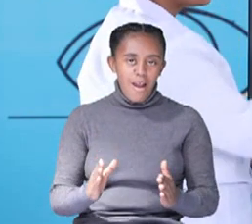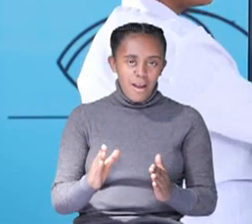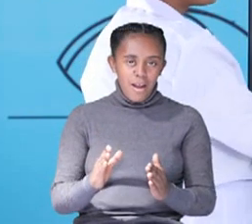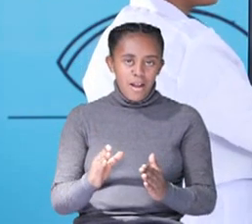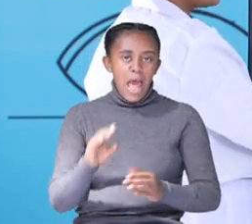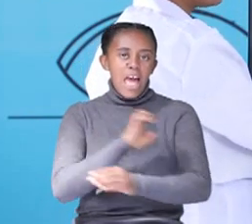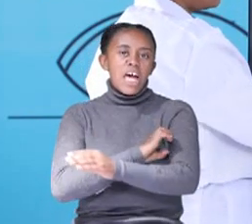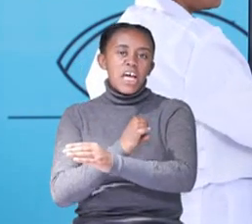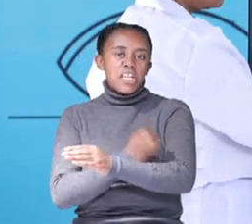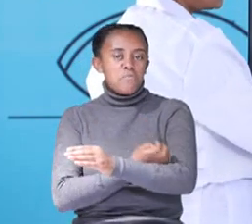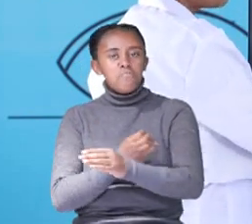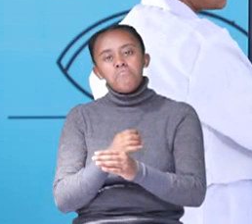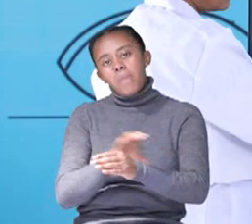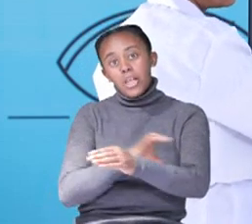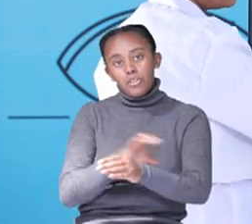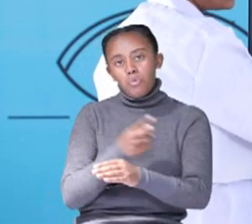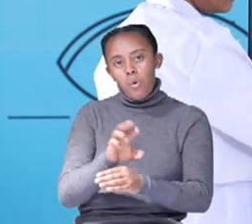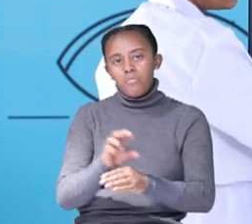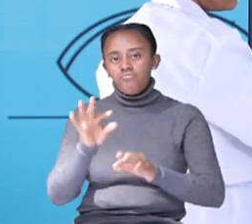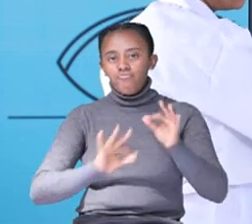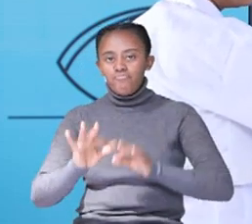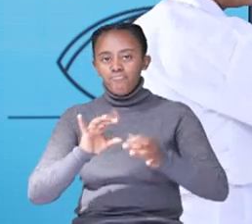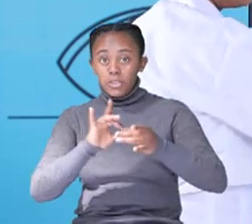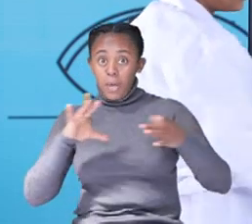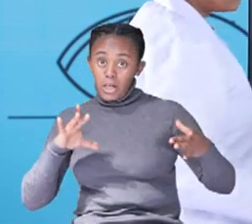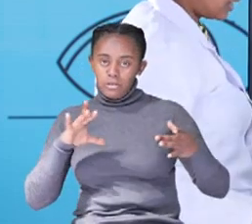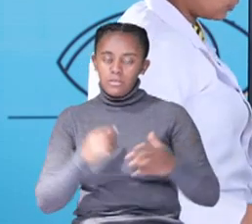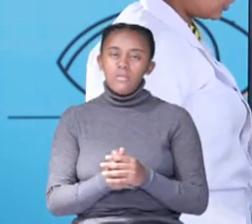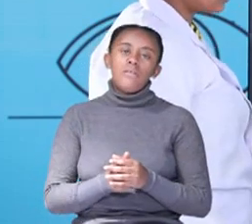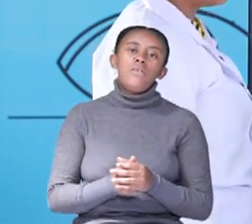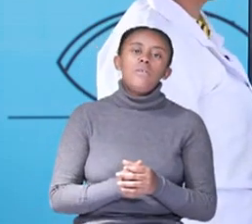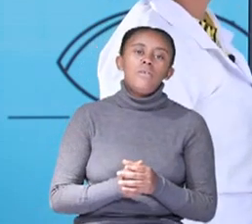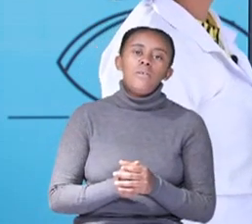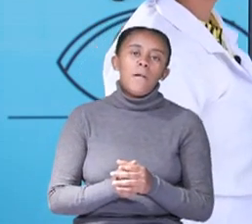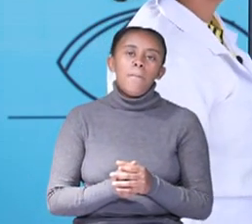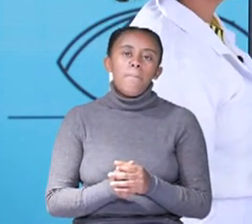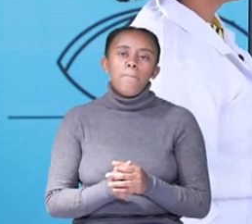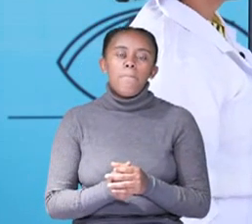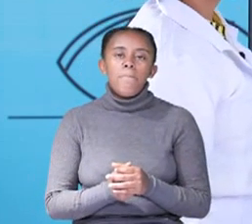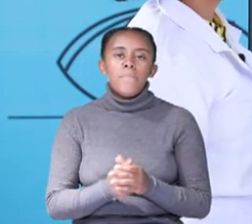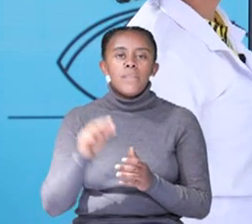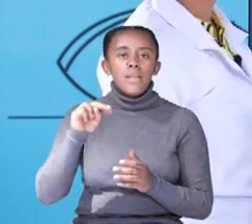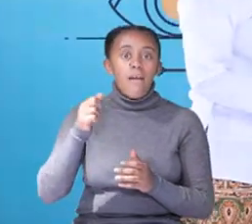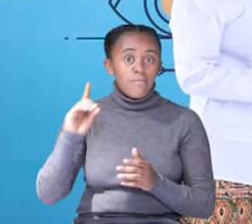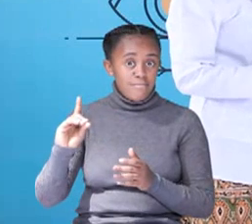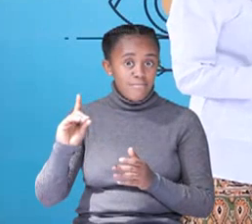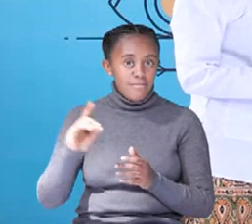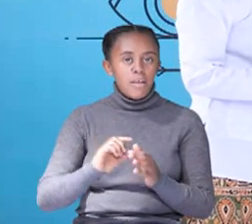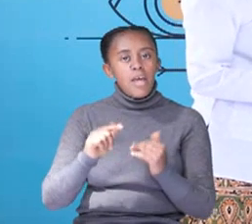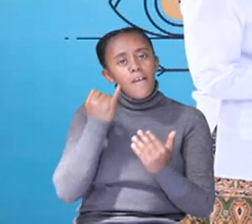respiration. These two coenzymes are NAD and FAD, as we've seen. So